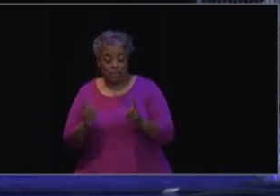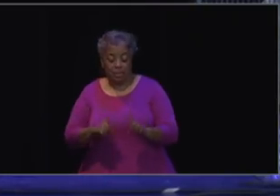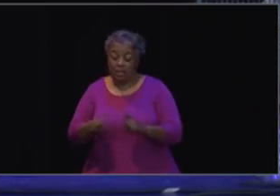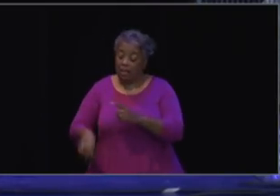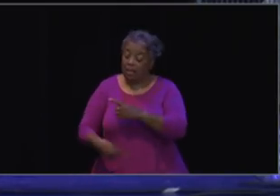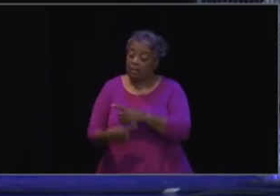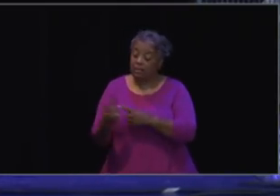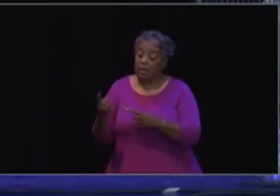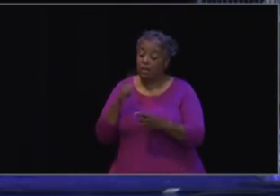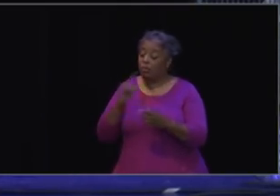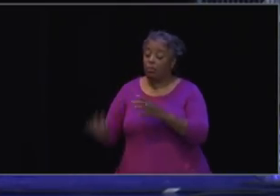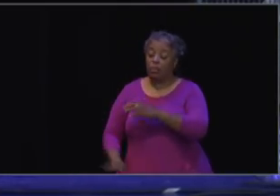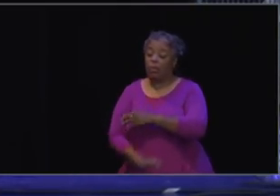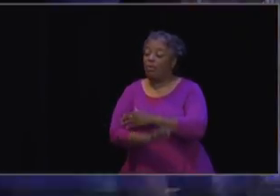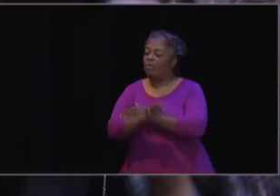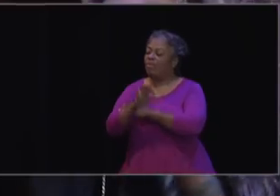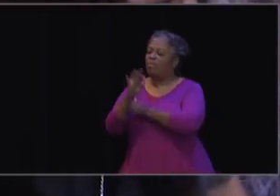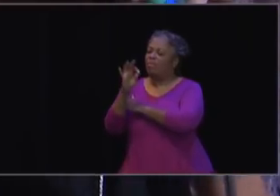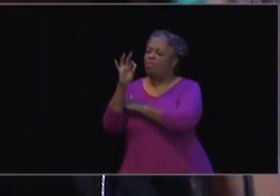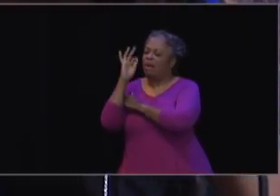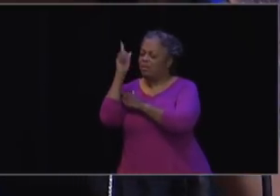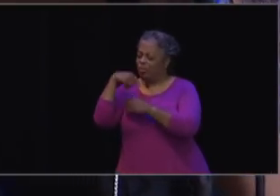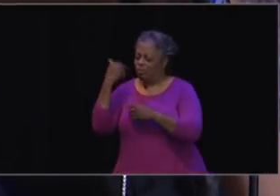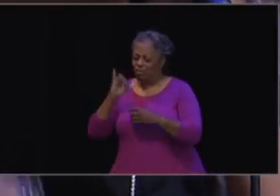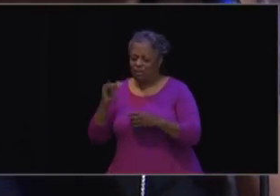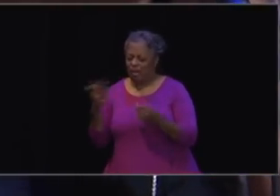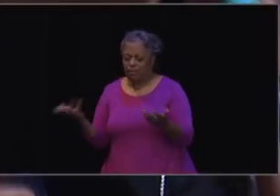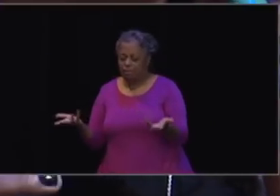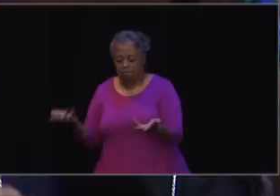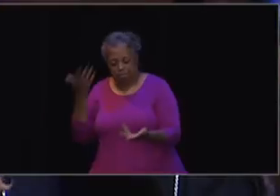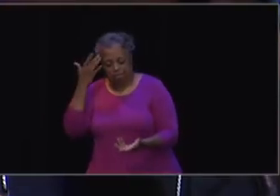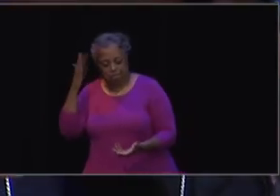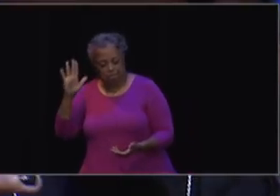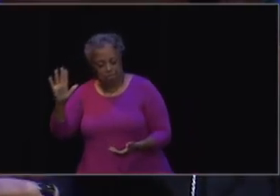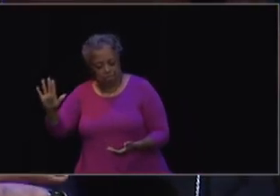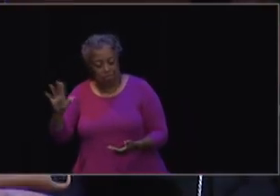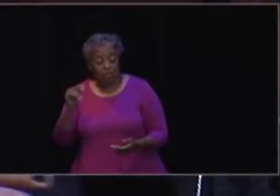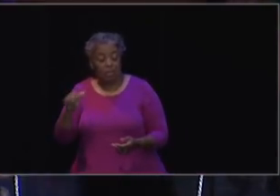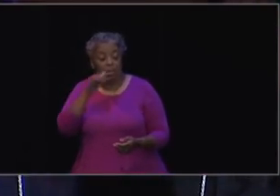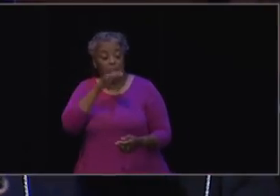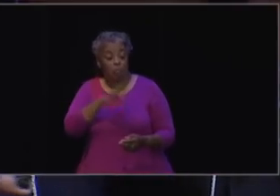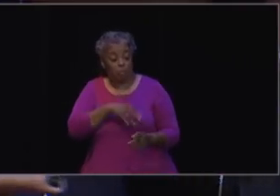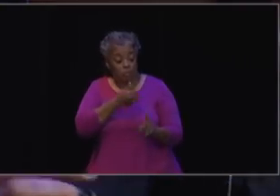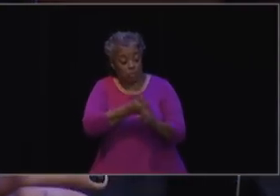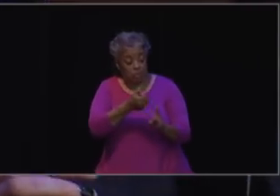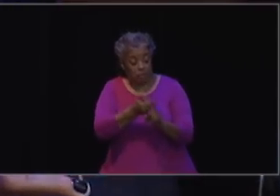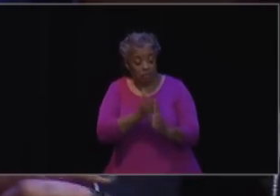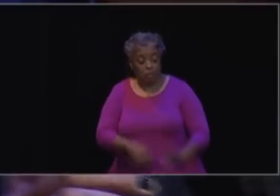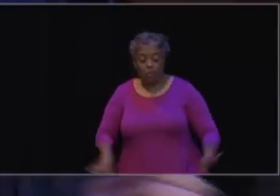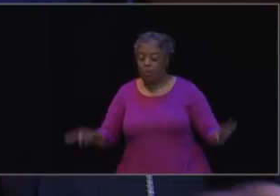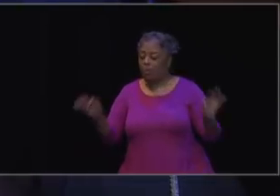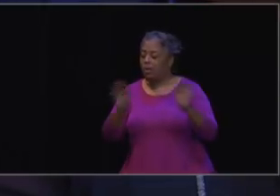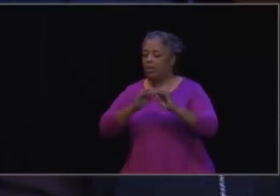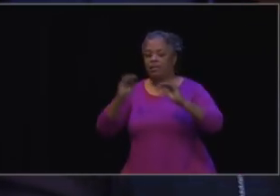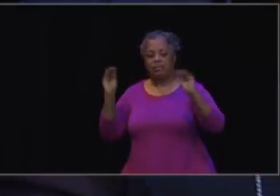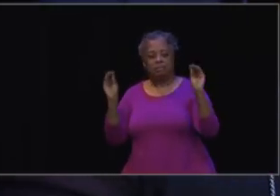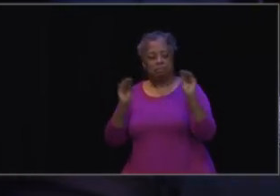you don't rise. She's not worthy. she